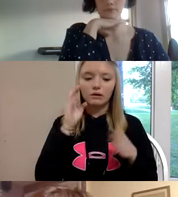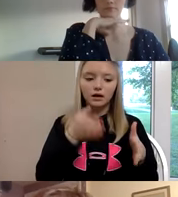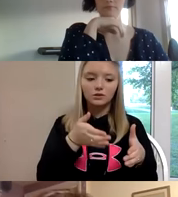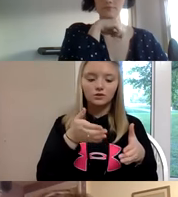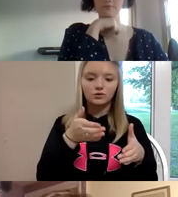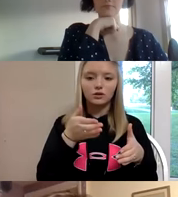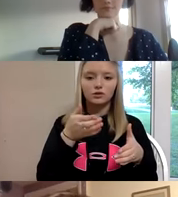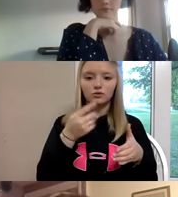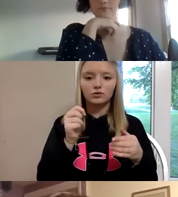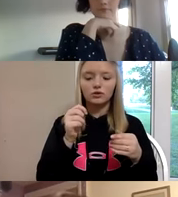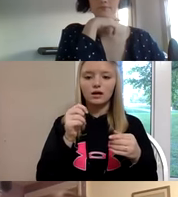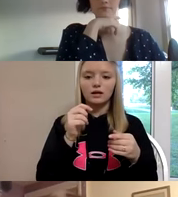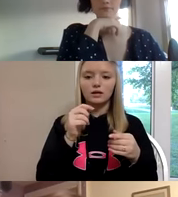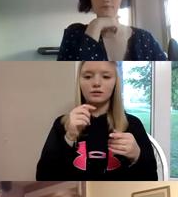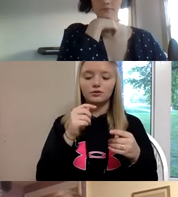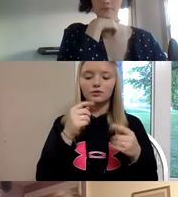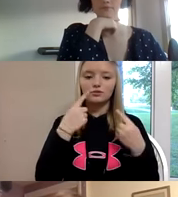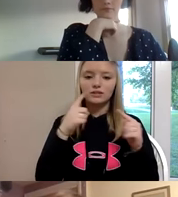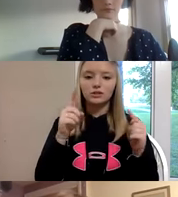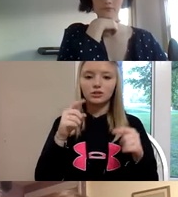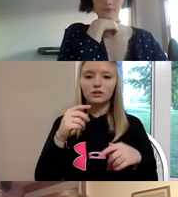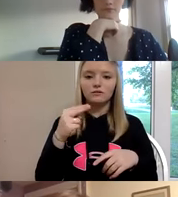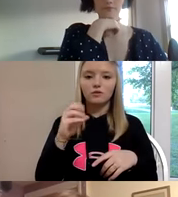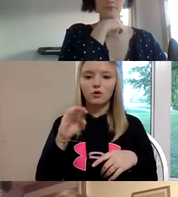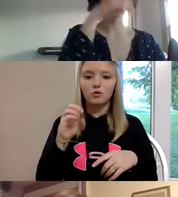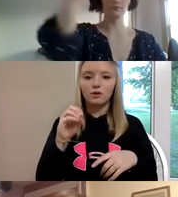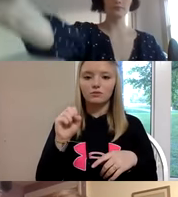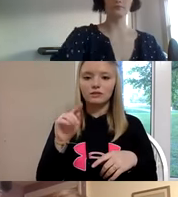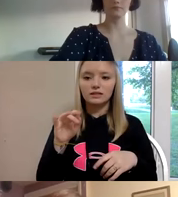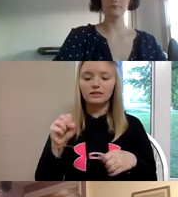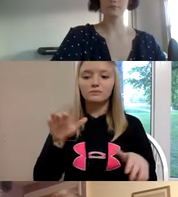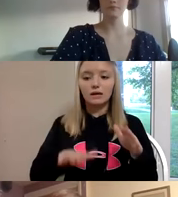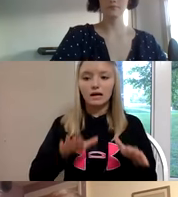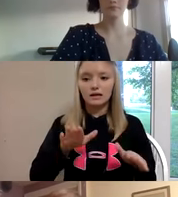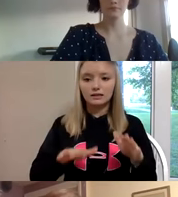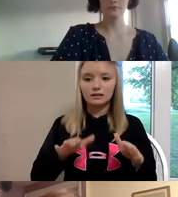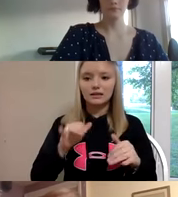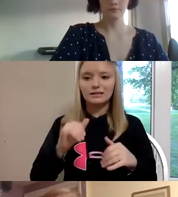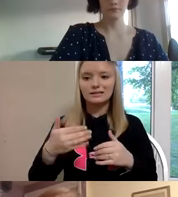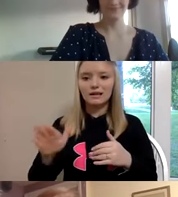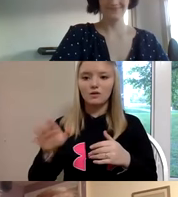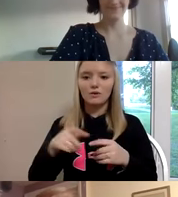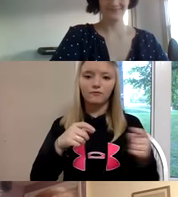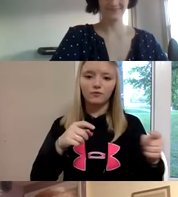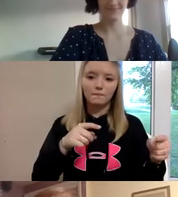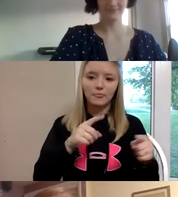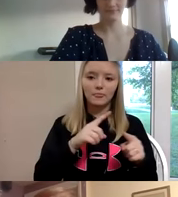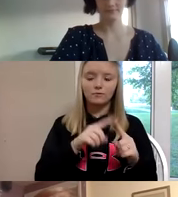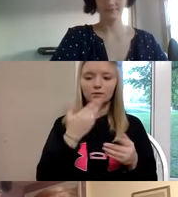to achieve homeostasis and staying away from those things. But CBD can work with